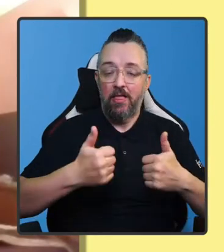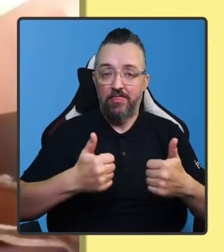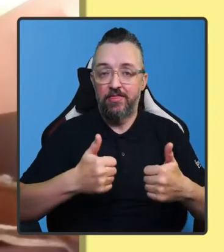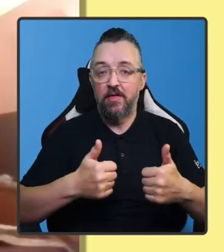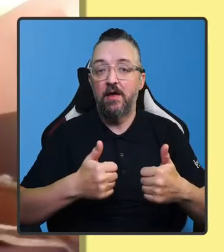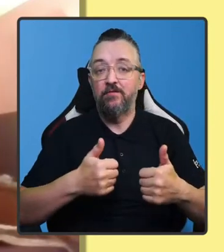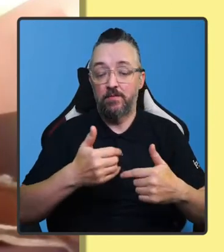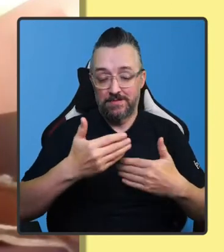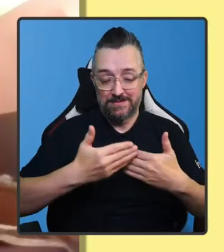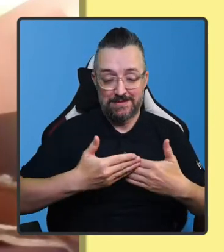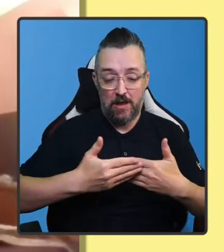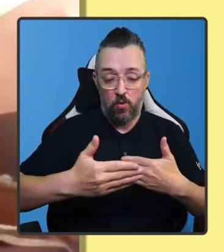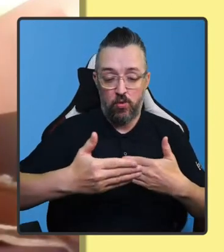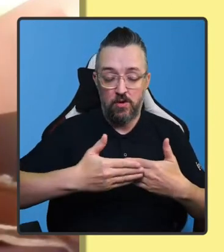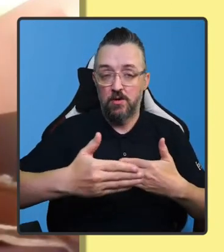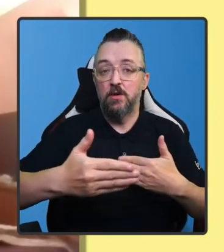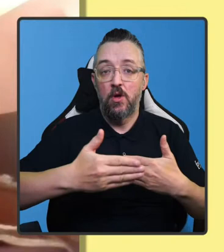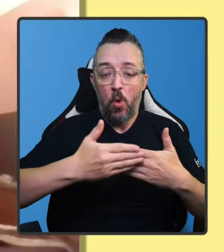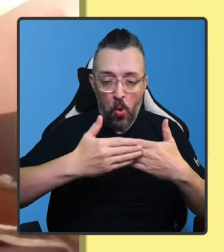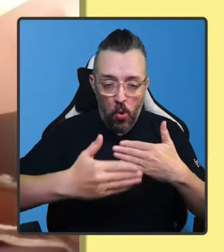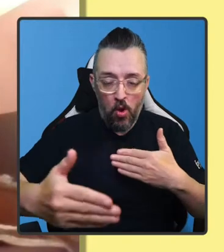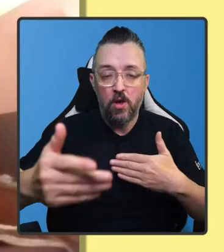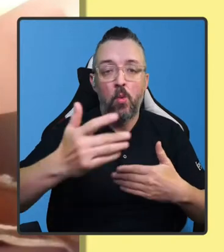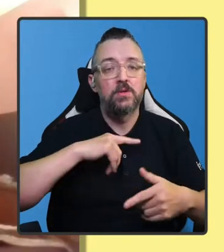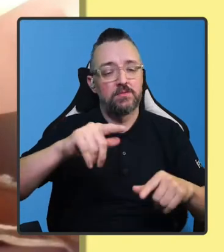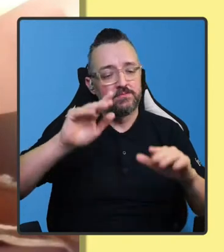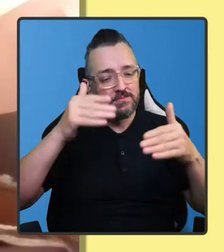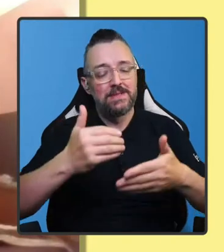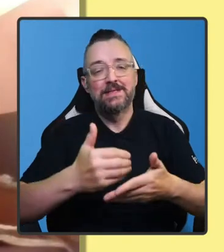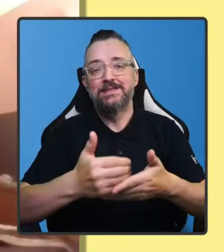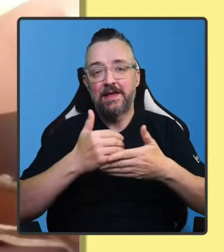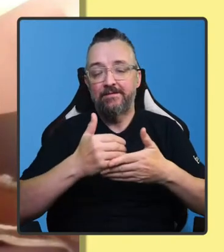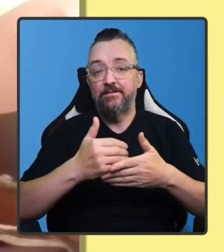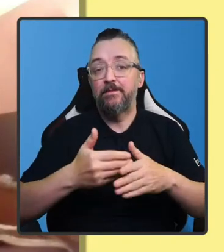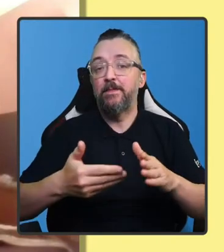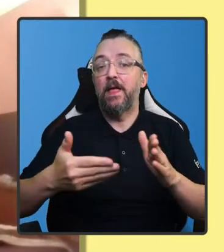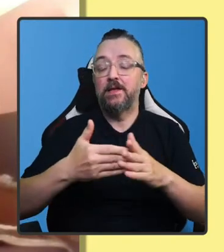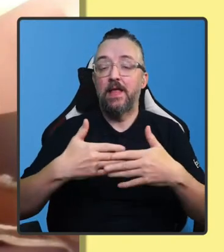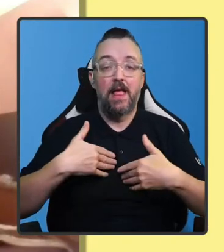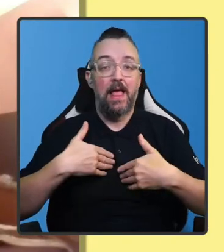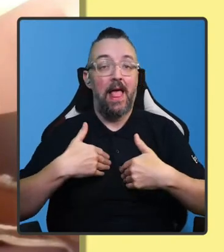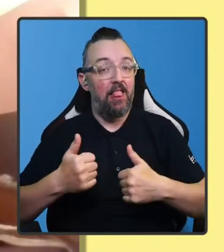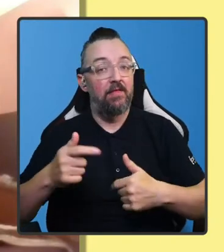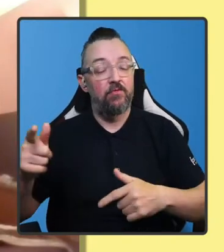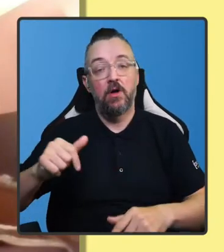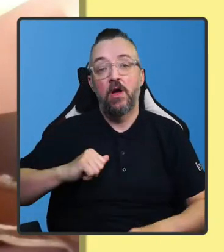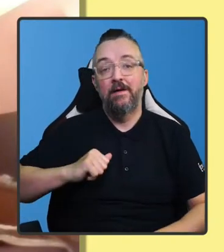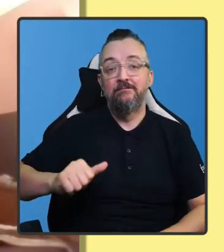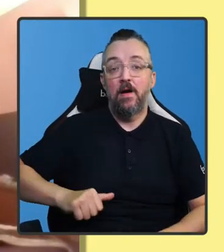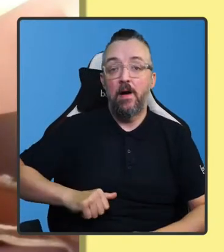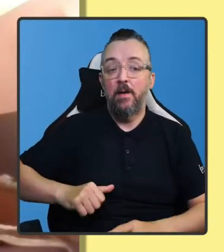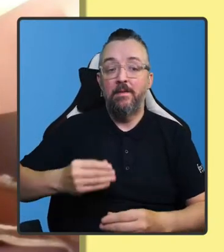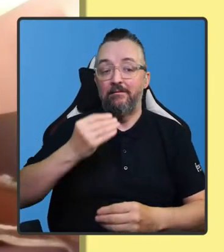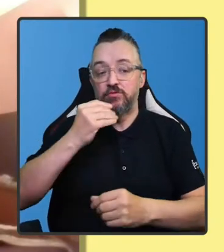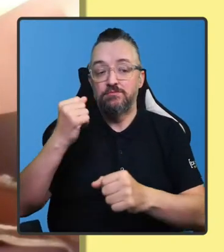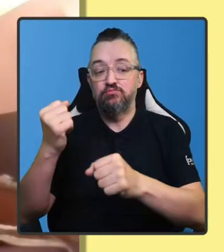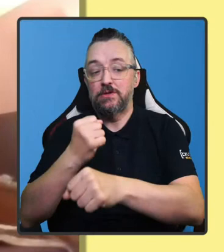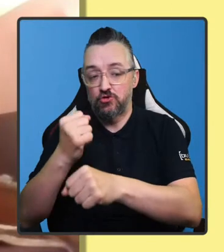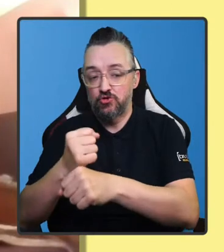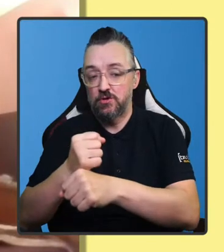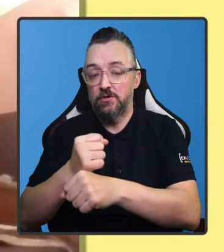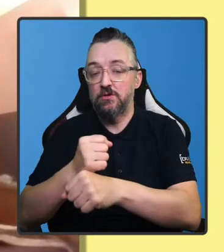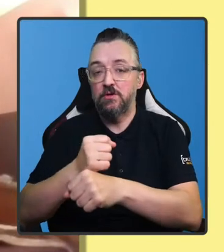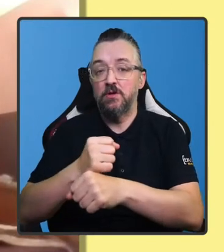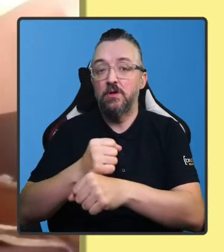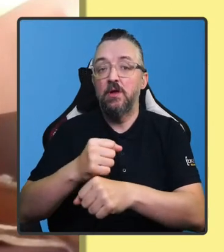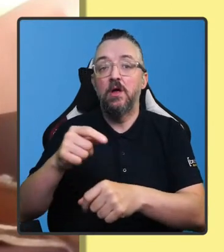long-term interests of safeguarding the health of the population of Scotland, as well as the health of our agricultural food production infrastructure, that effective protective measures